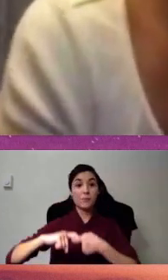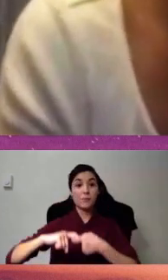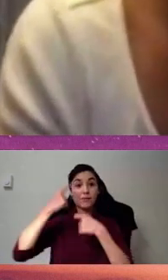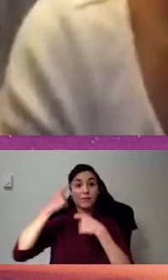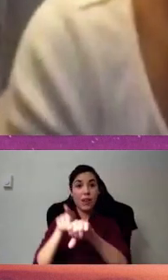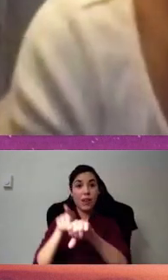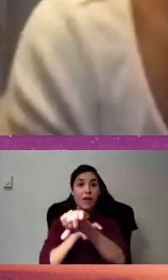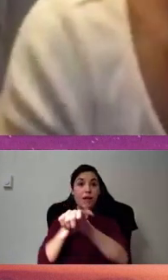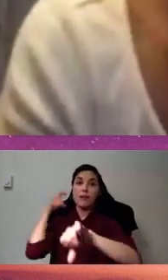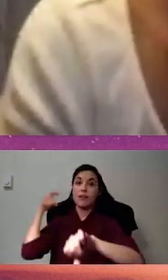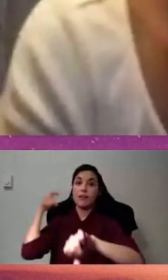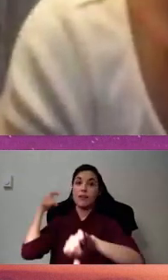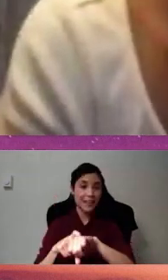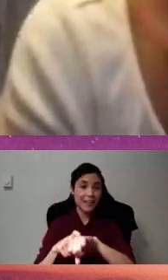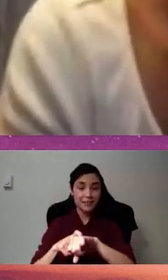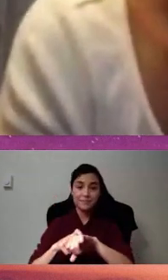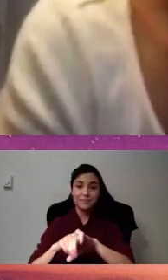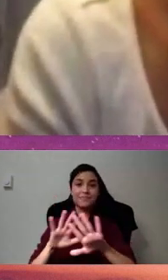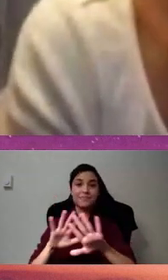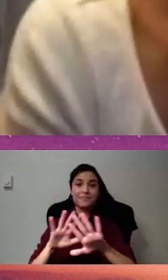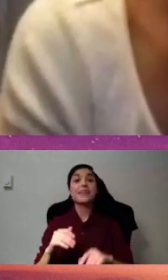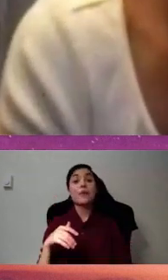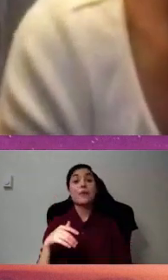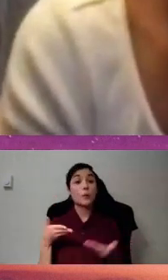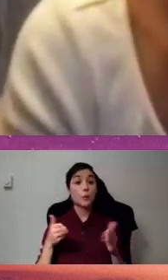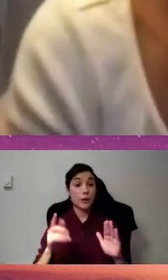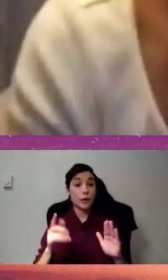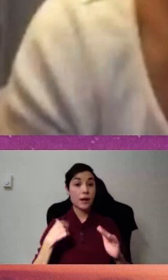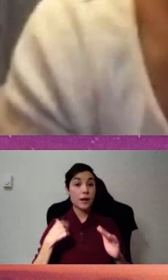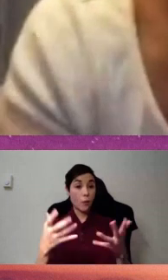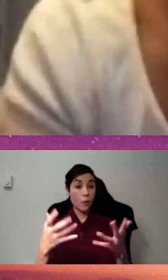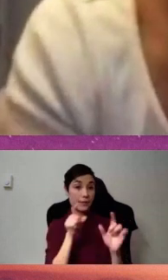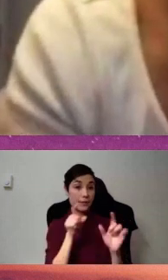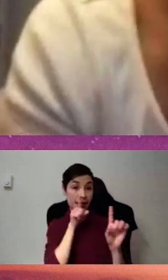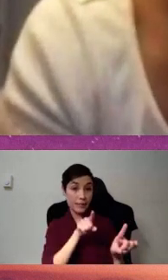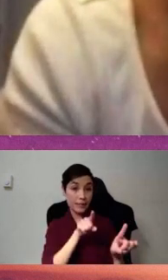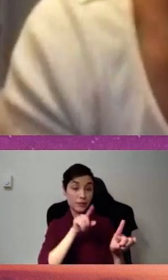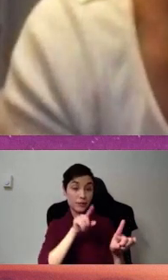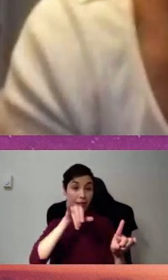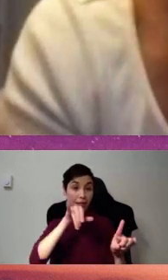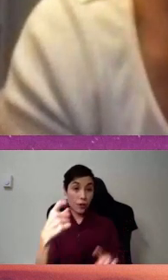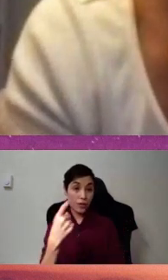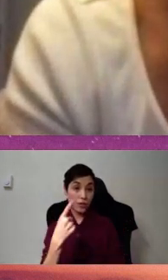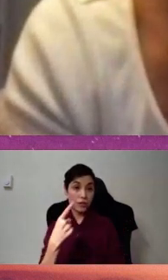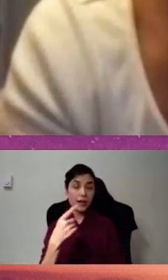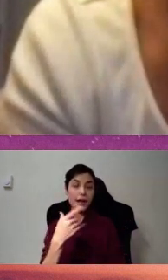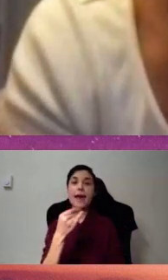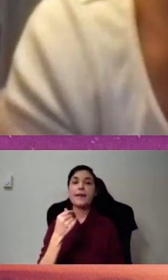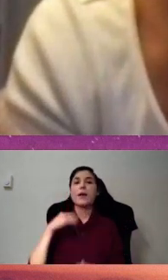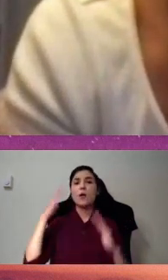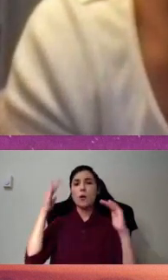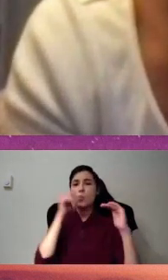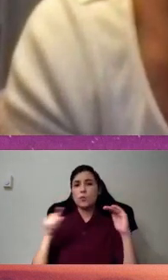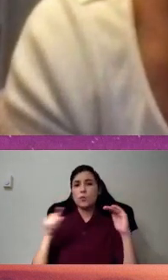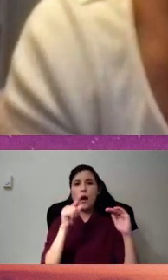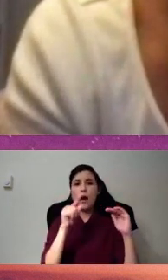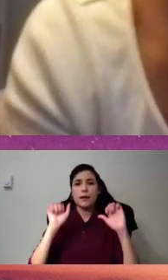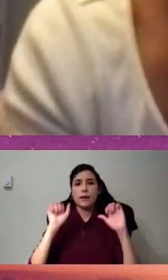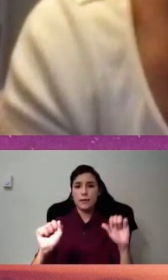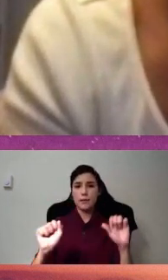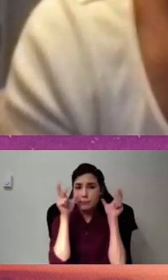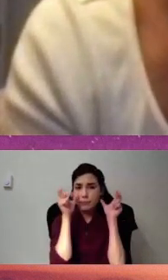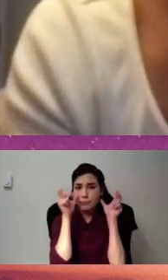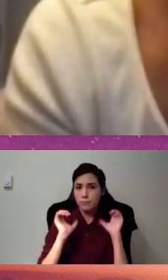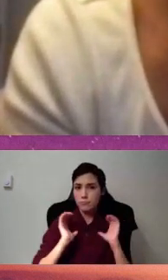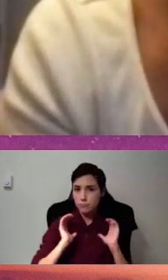want to answer this question, and hopefully you all can hear me, is when I think of youth, I think of the immense amount